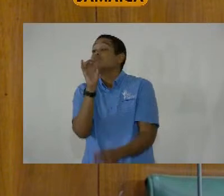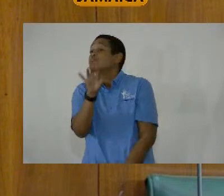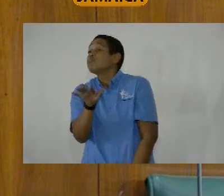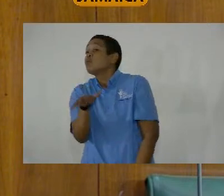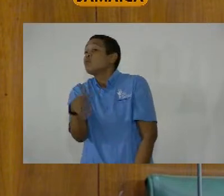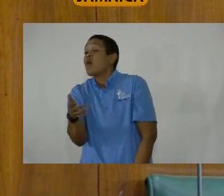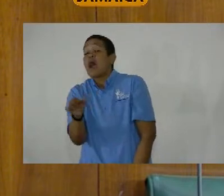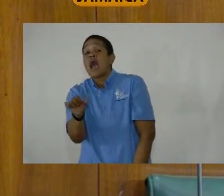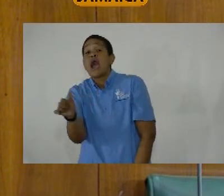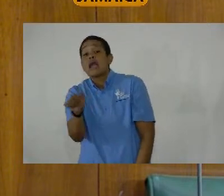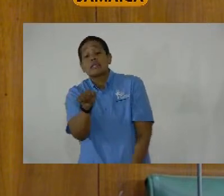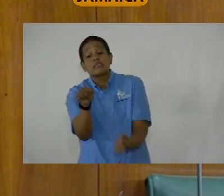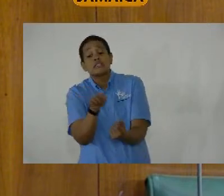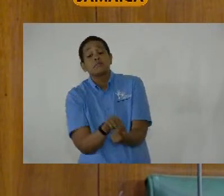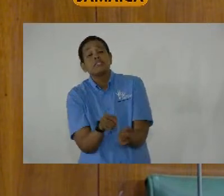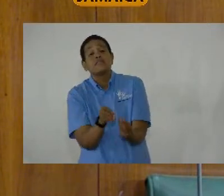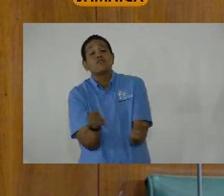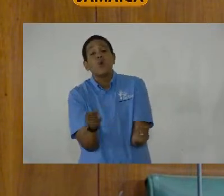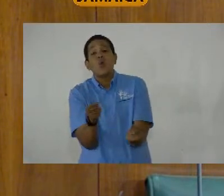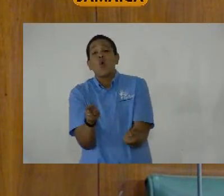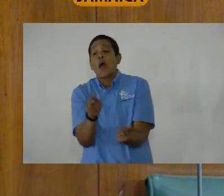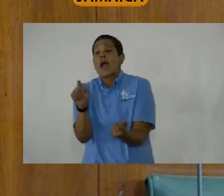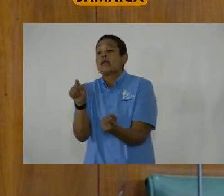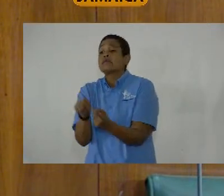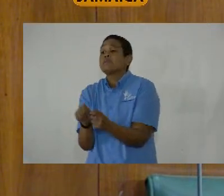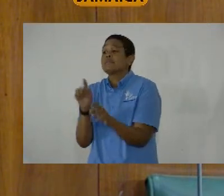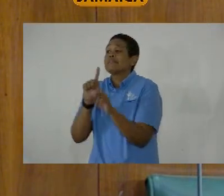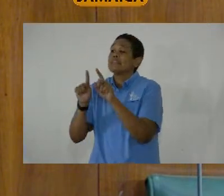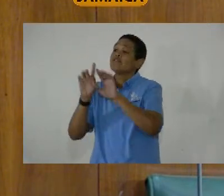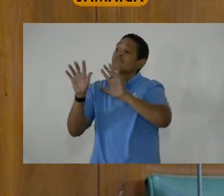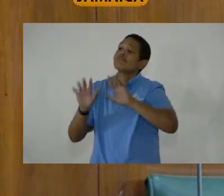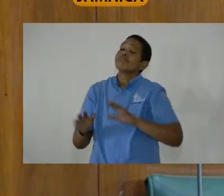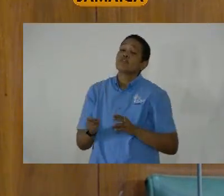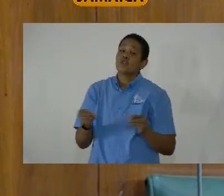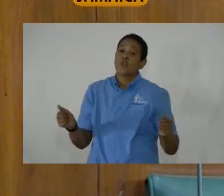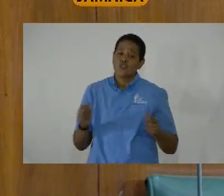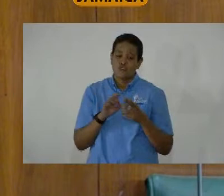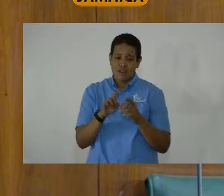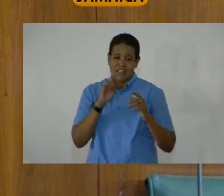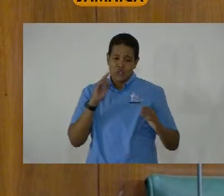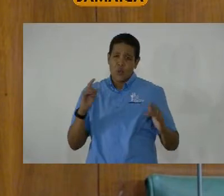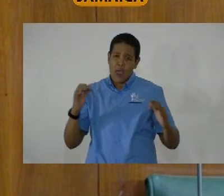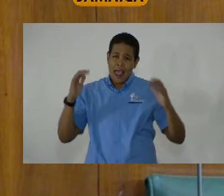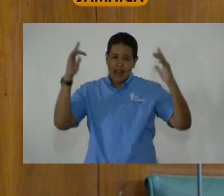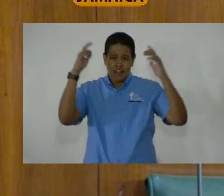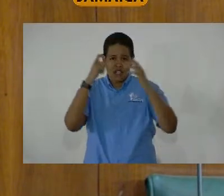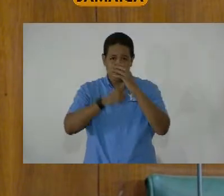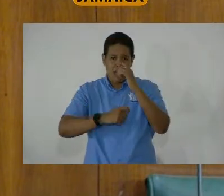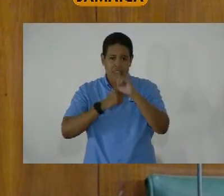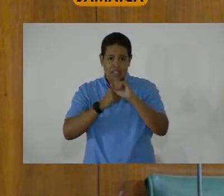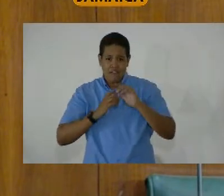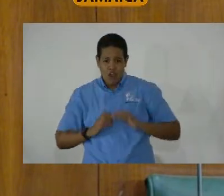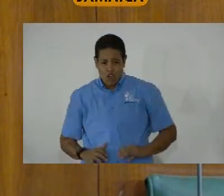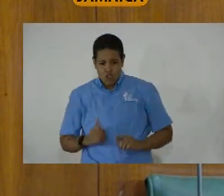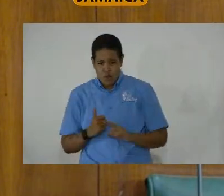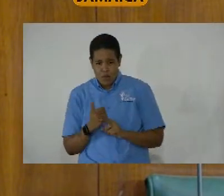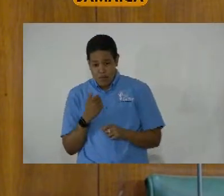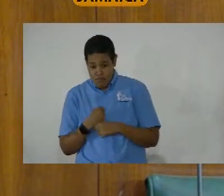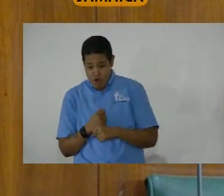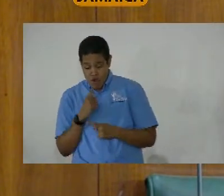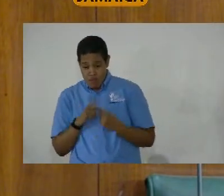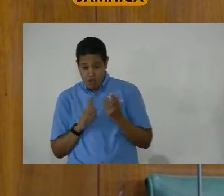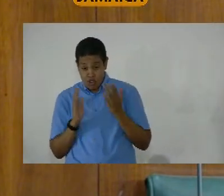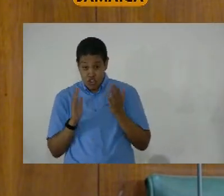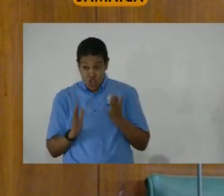any specific solution or set of solutions to the elevated prices of consumer goods and